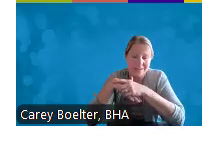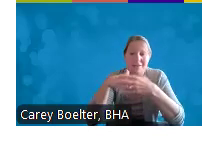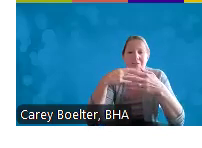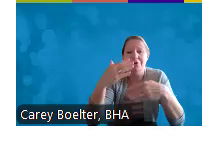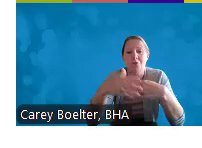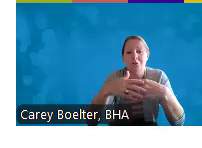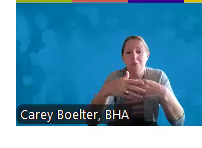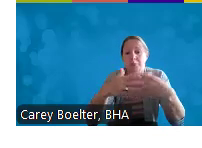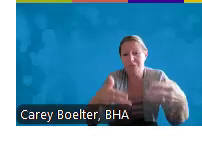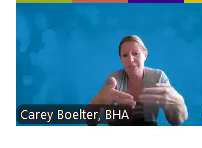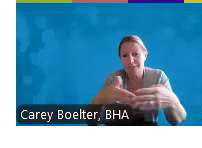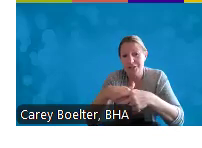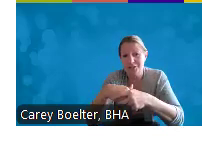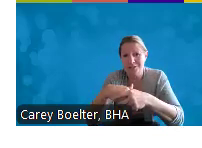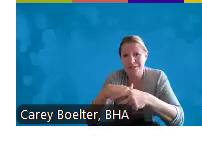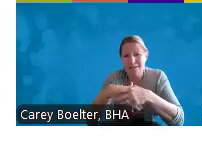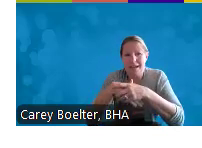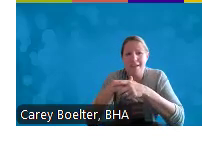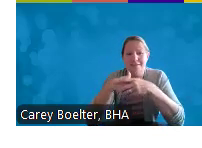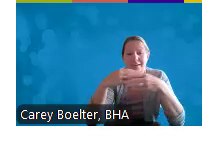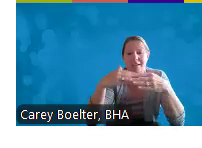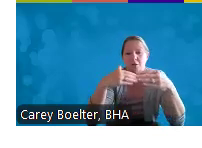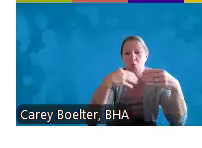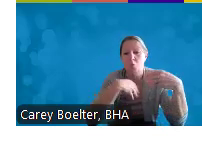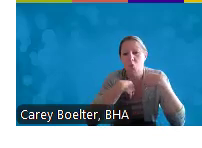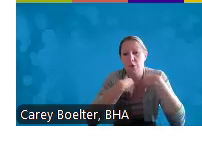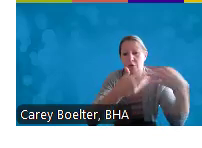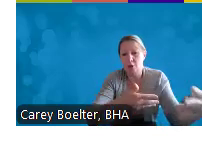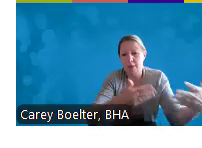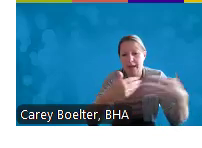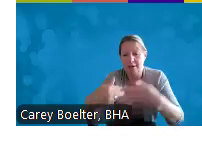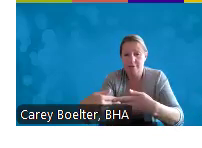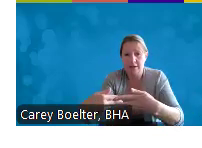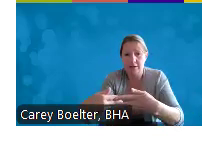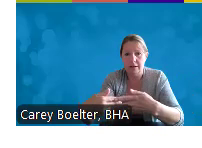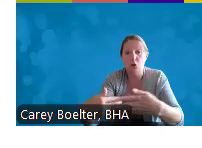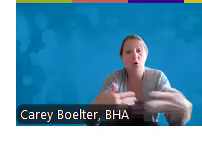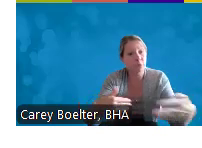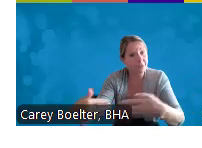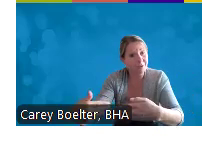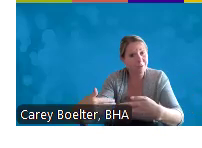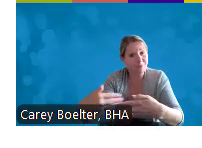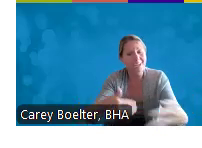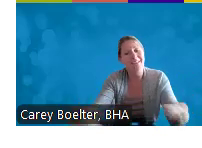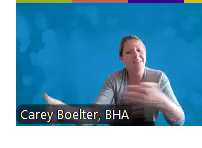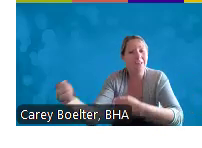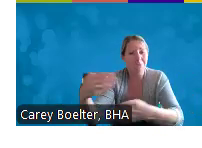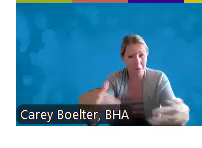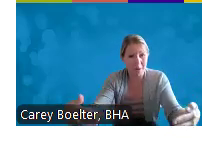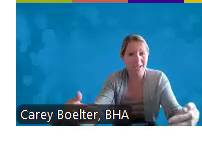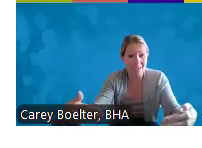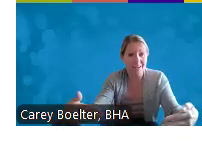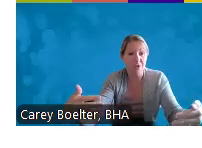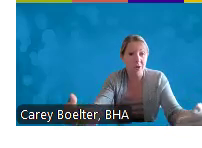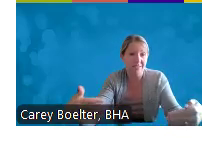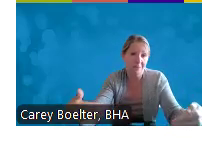outlines, the course presentations, and then we would go back and incorporate their feedback, and then they would